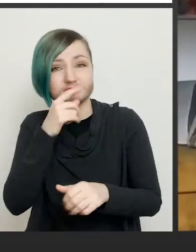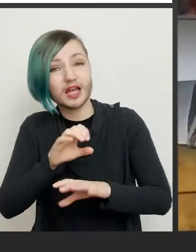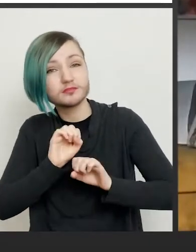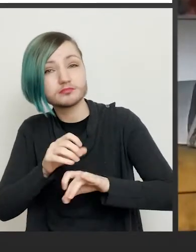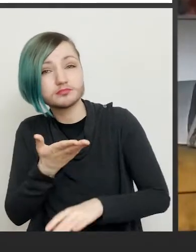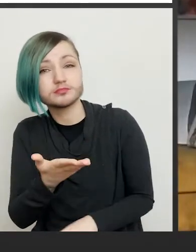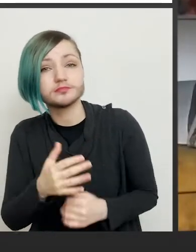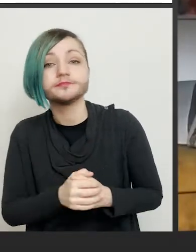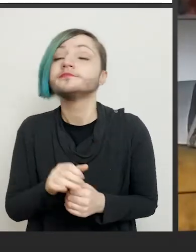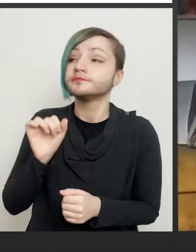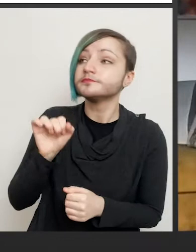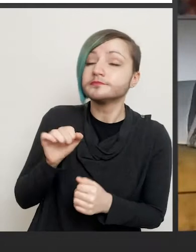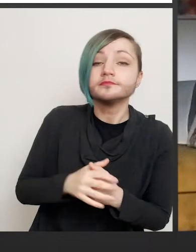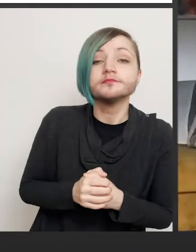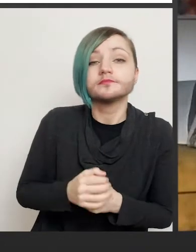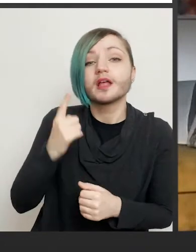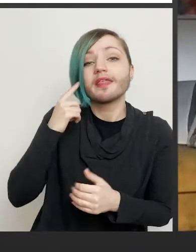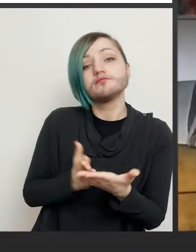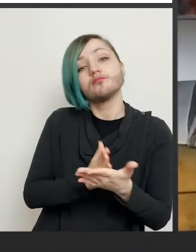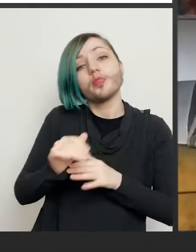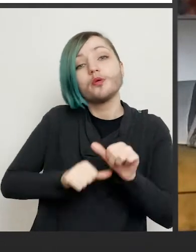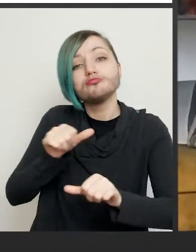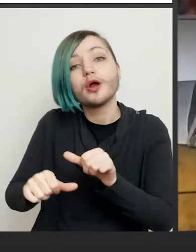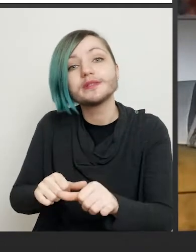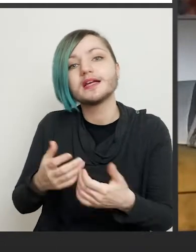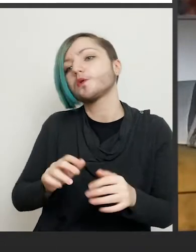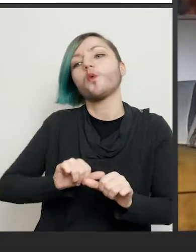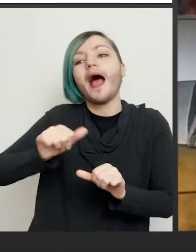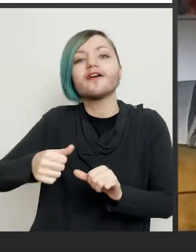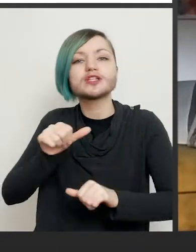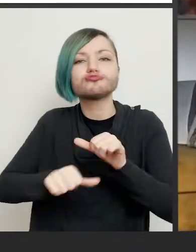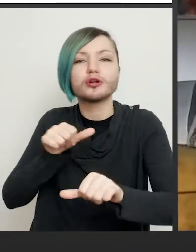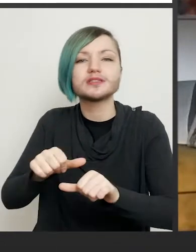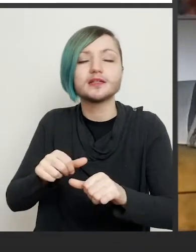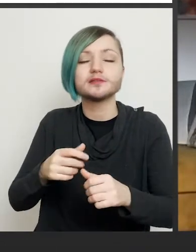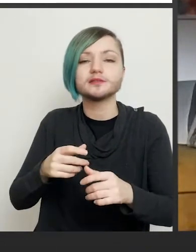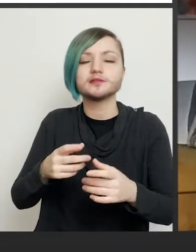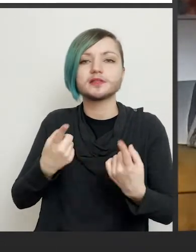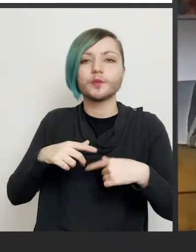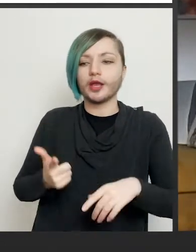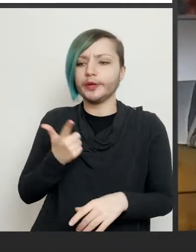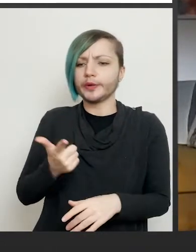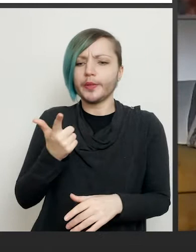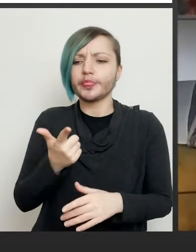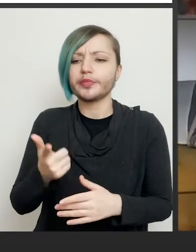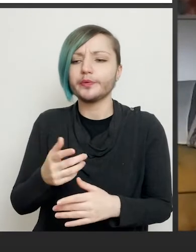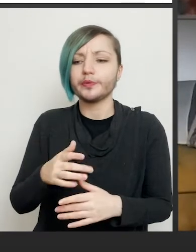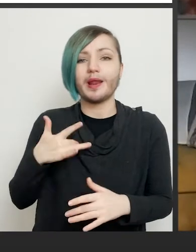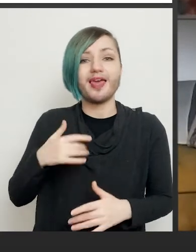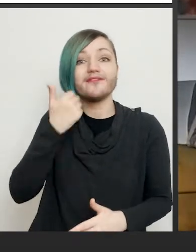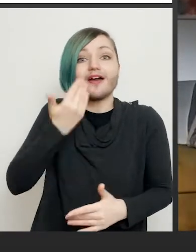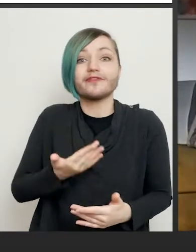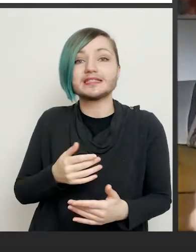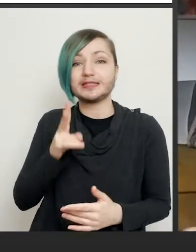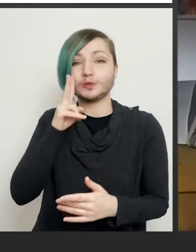going through the process and when we're coming out, we often, forget how far we've come, because we're kind of living it every day, and we only see it